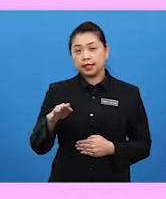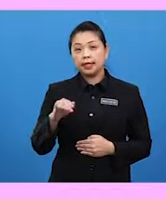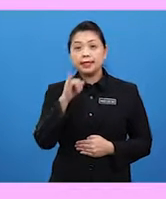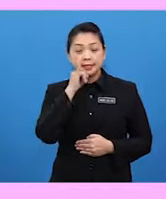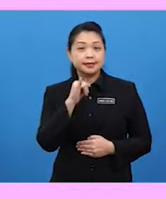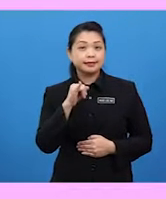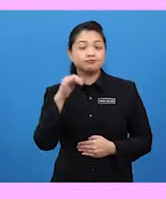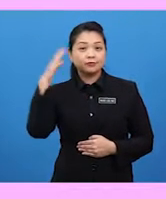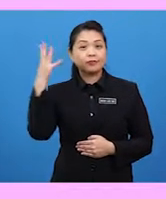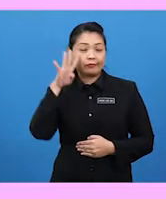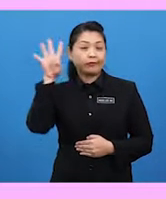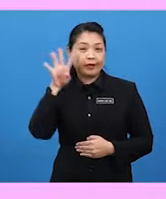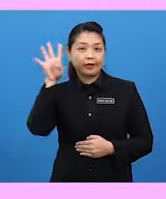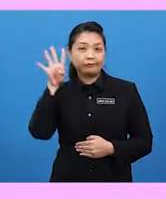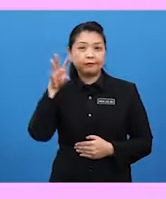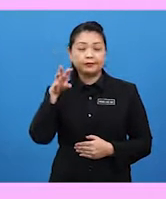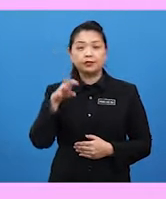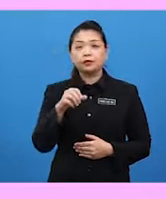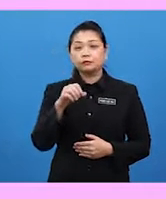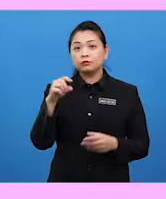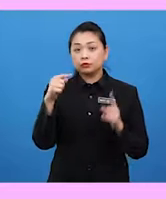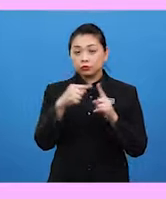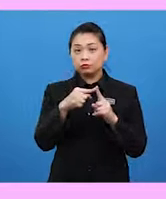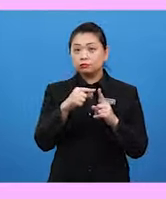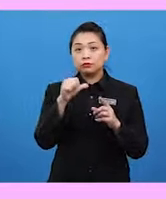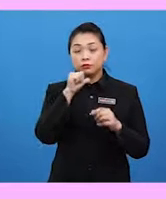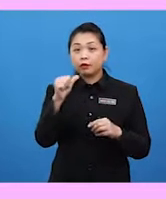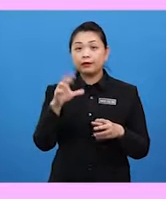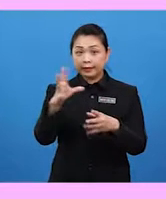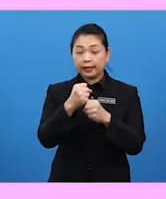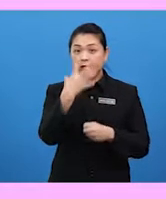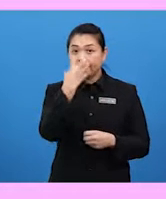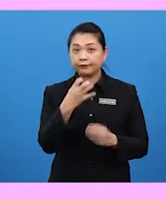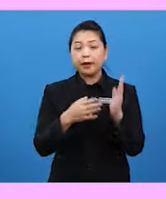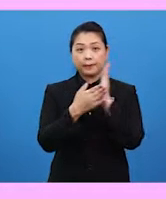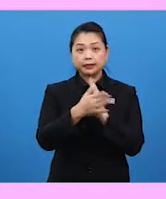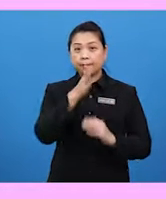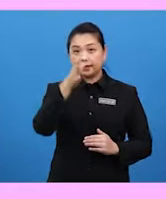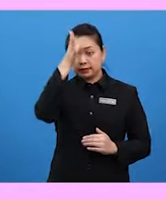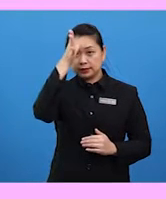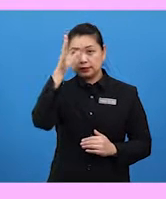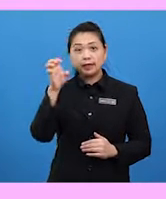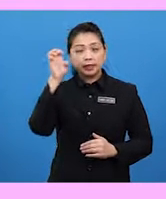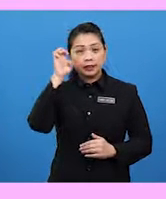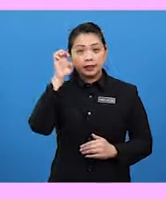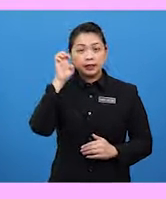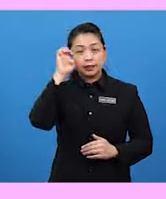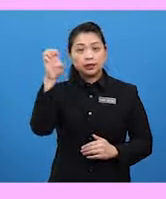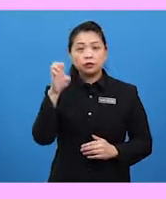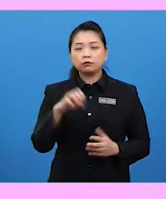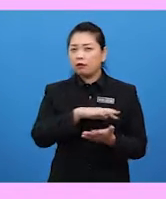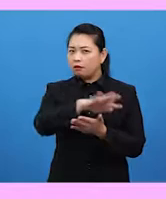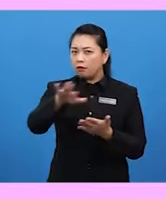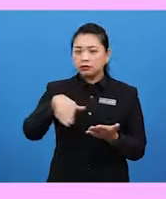creative. In order not to get a scolding from his parent, he does all sorts of things to please him